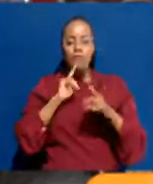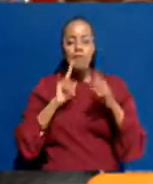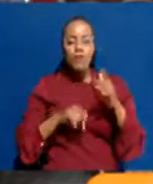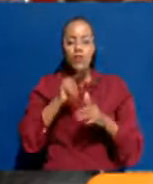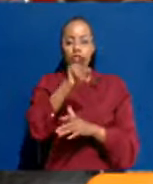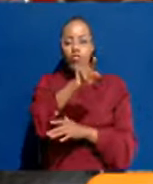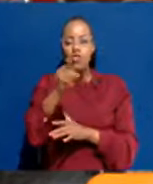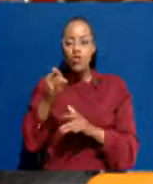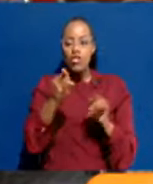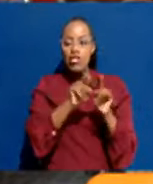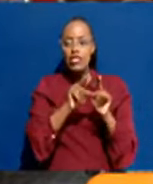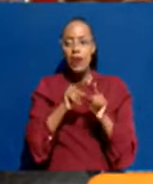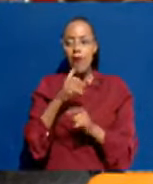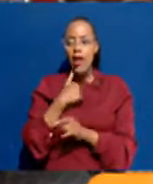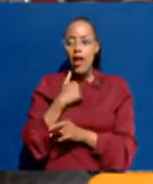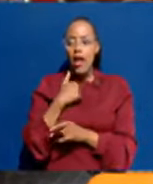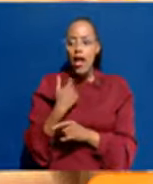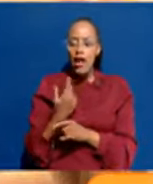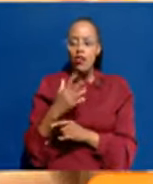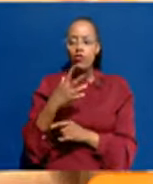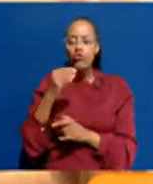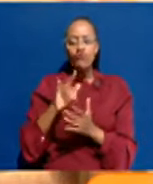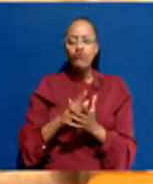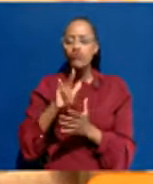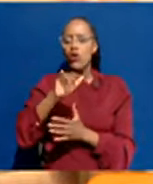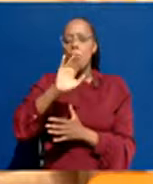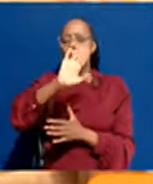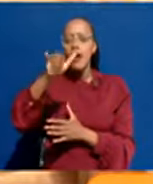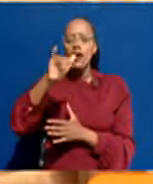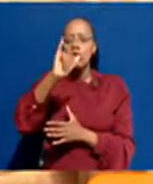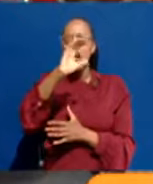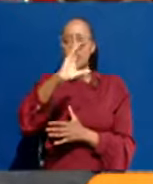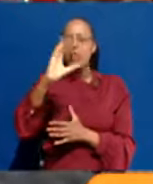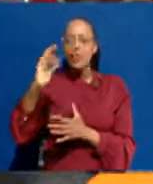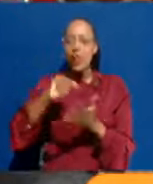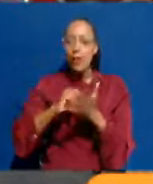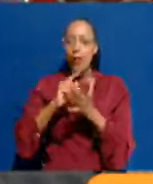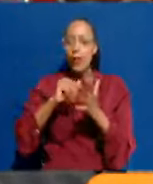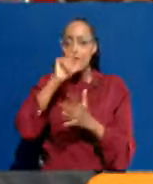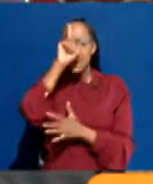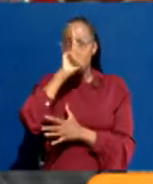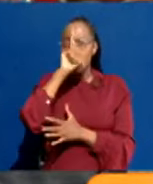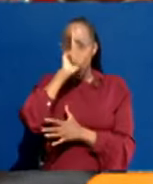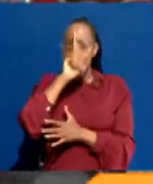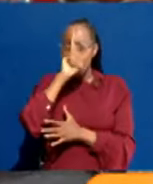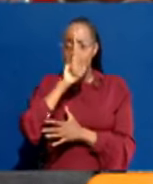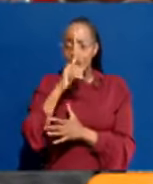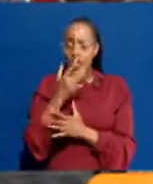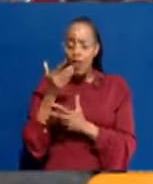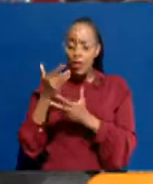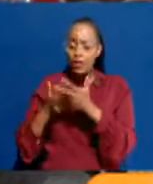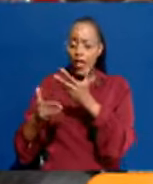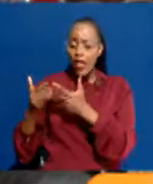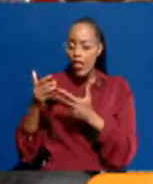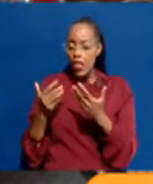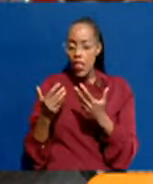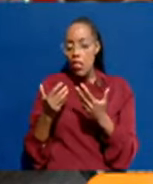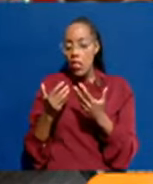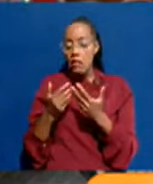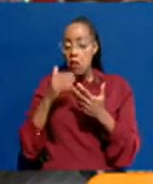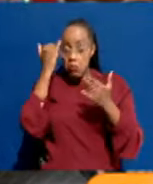be vague. Go to The Hague. Go to The Hague. Yeah. So there was no serious intellectual